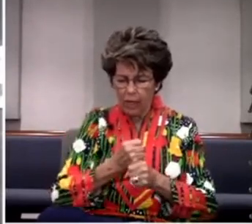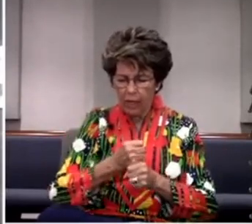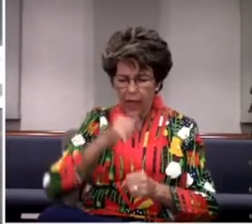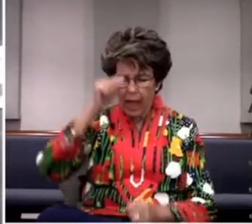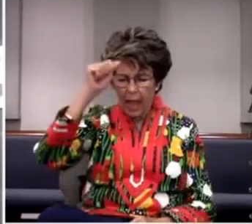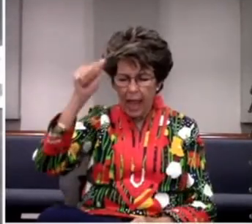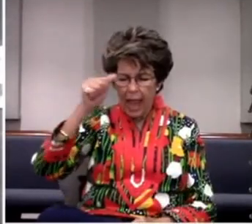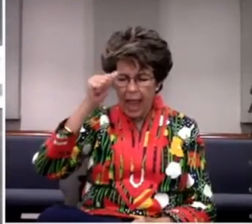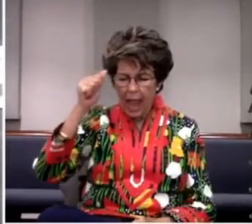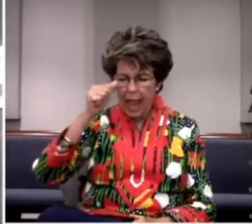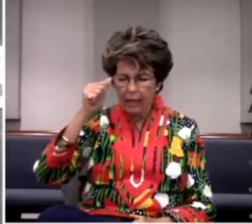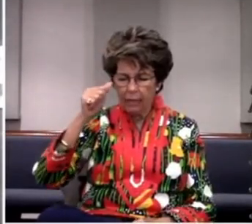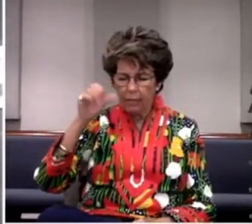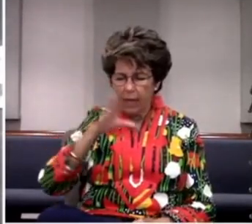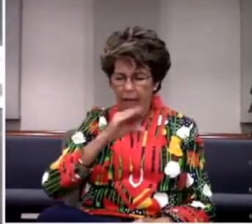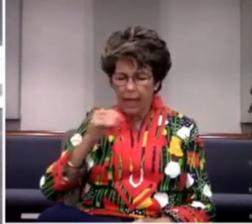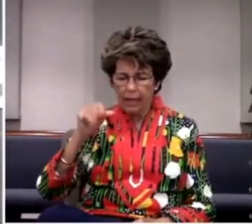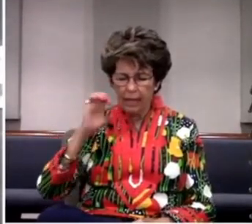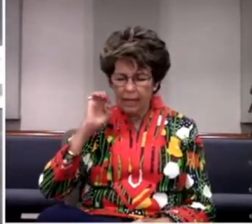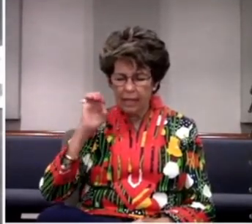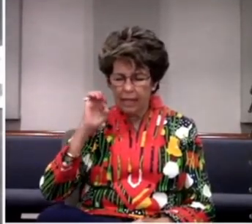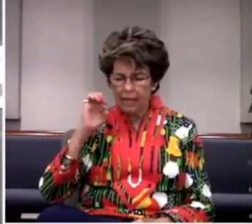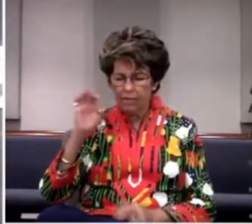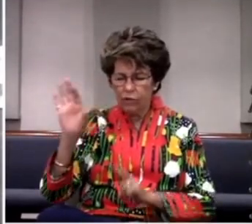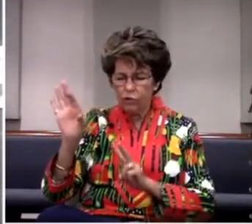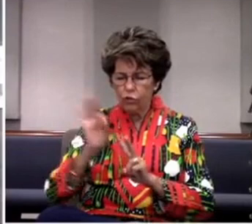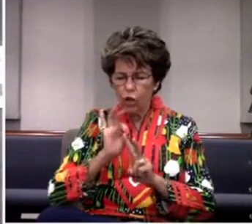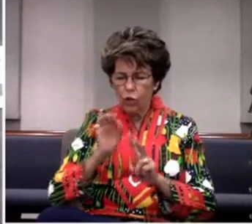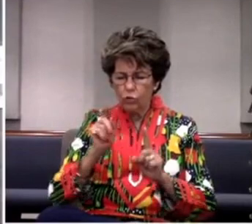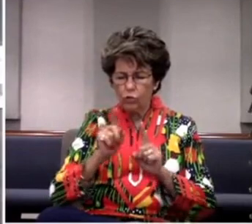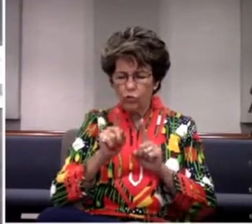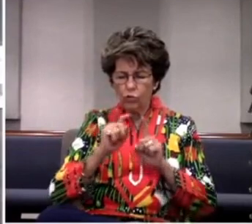and Eve chose to sin.